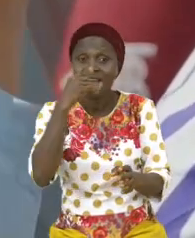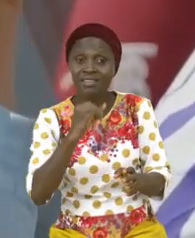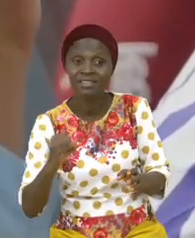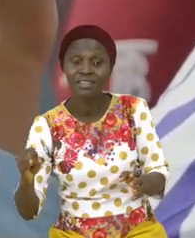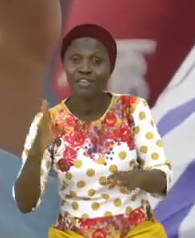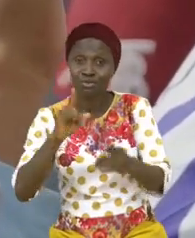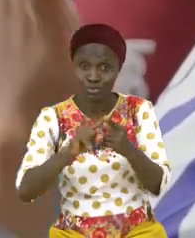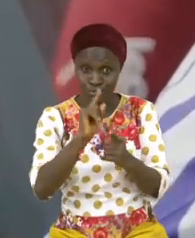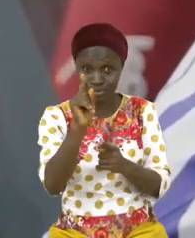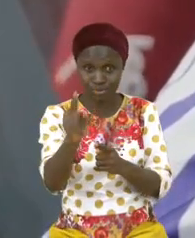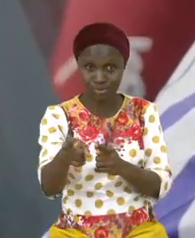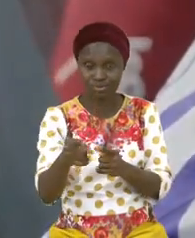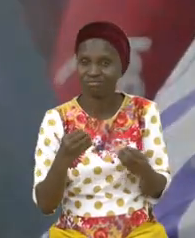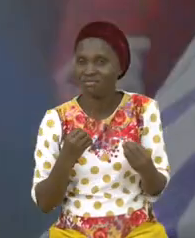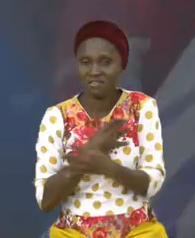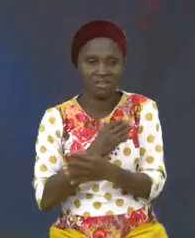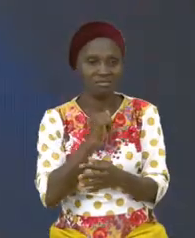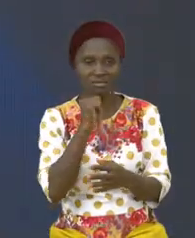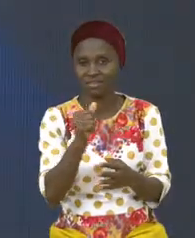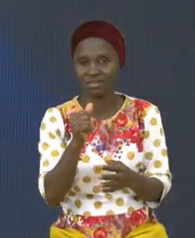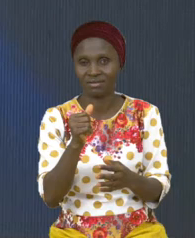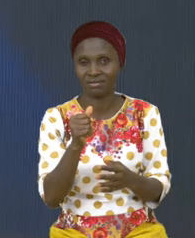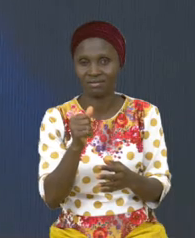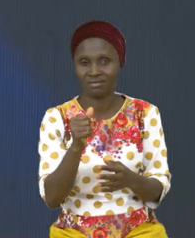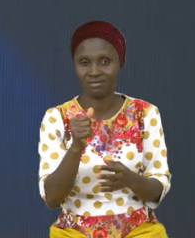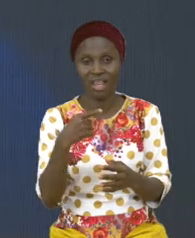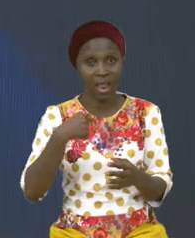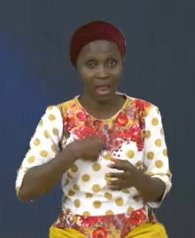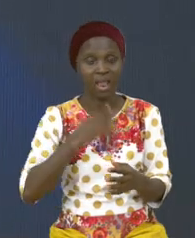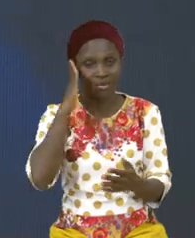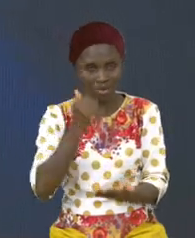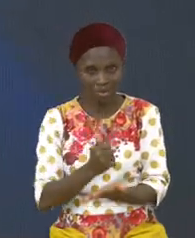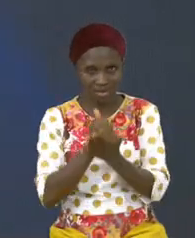unto thee, fear not, I will help you.